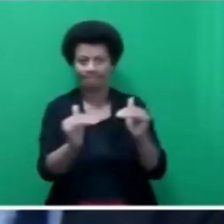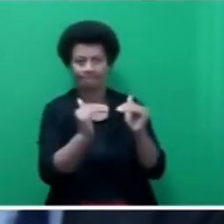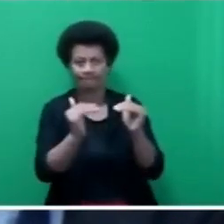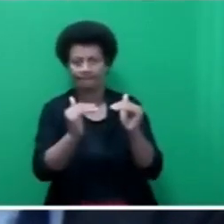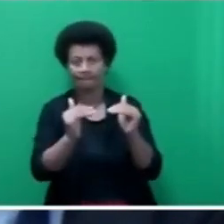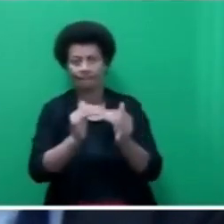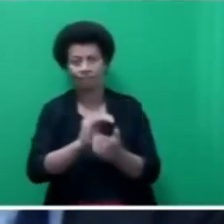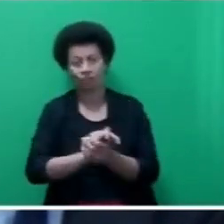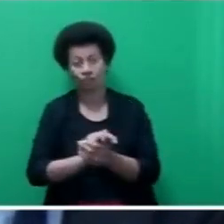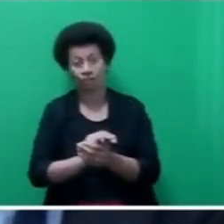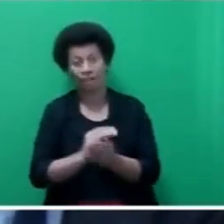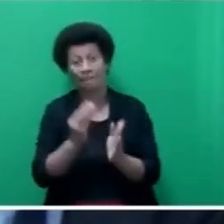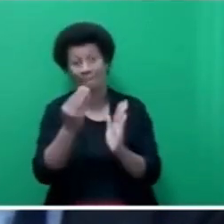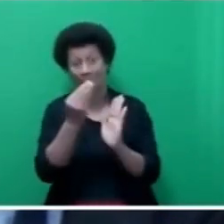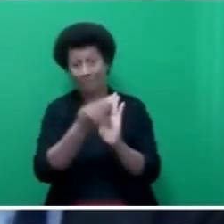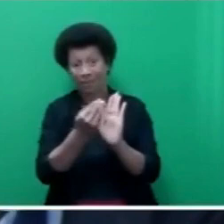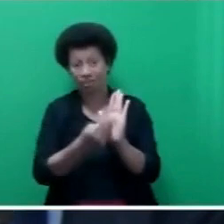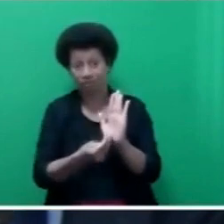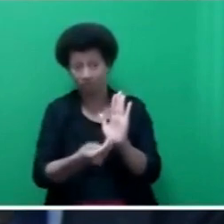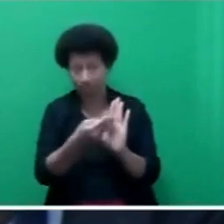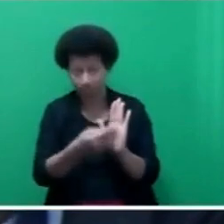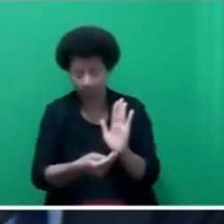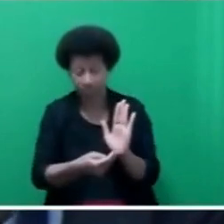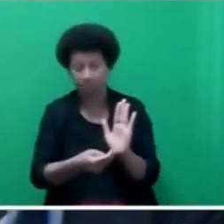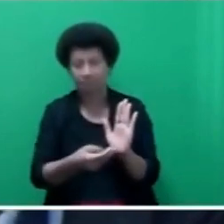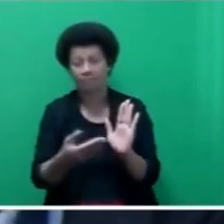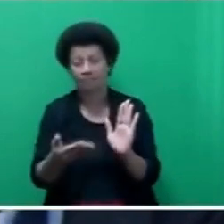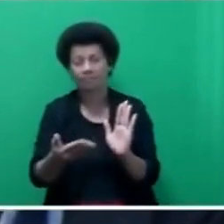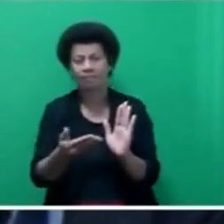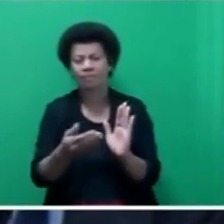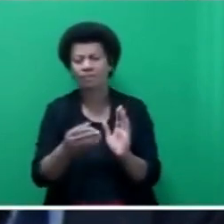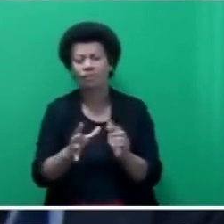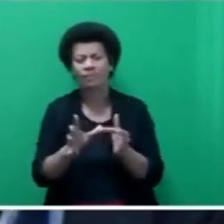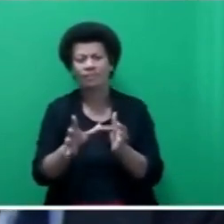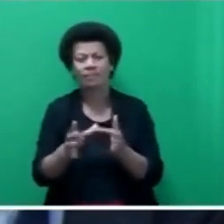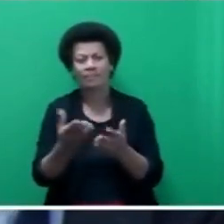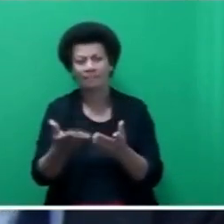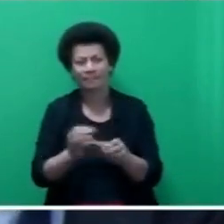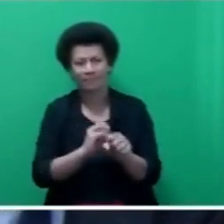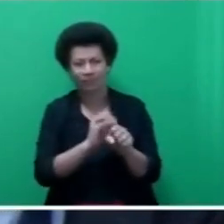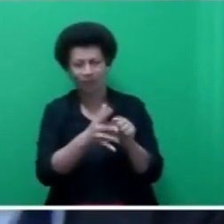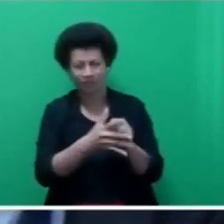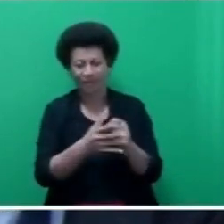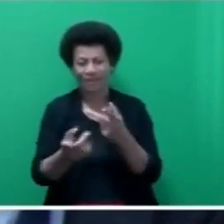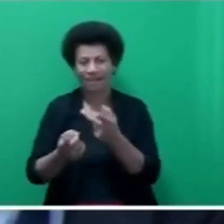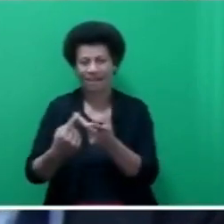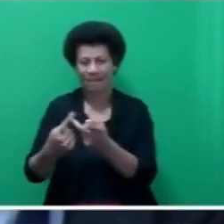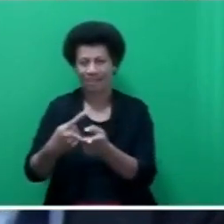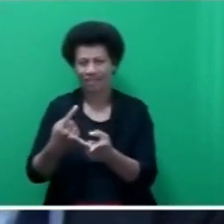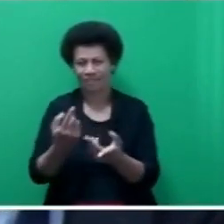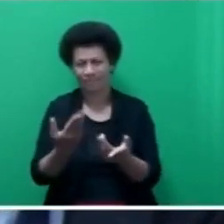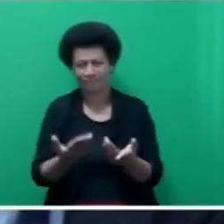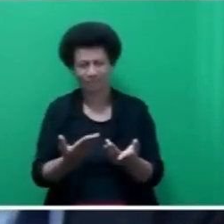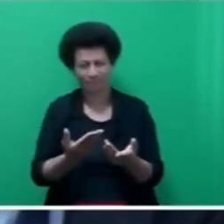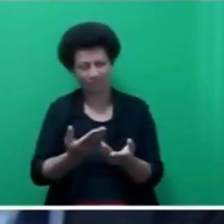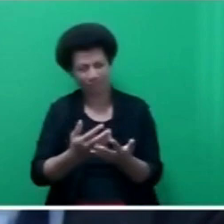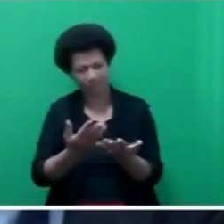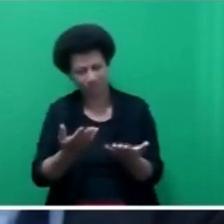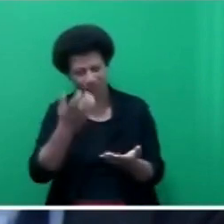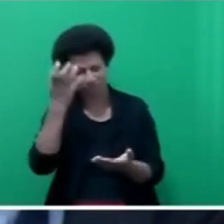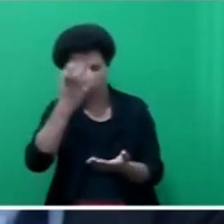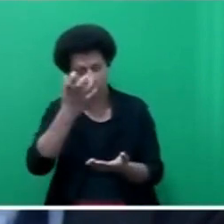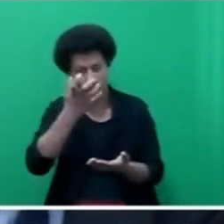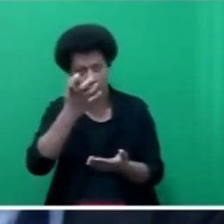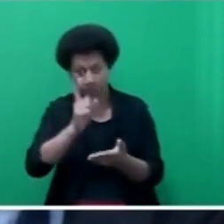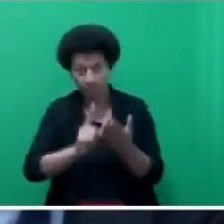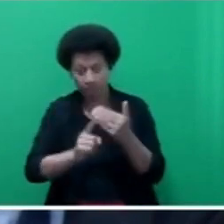and programs to deliver an effective response to the pandemic, tackling other emerging threats, and